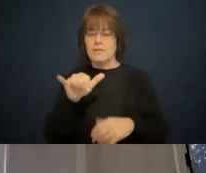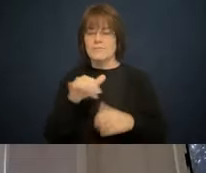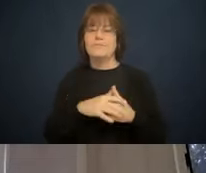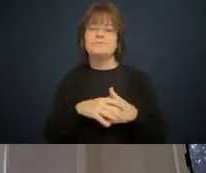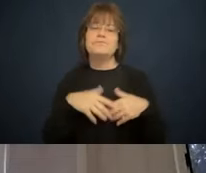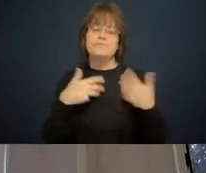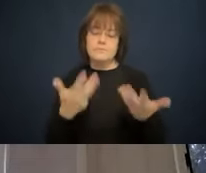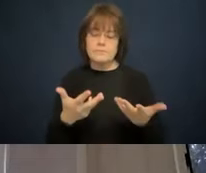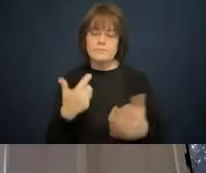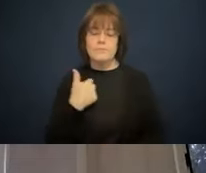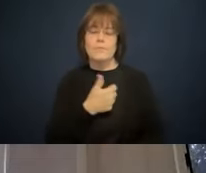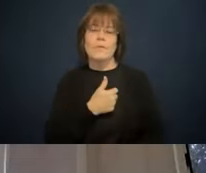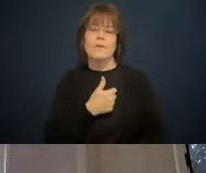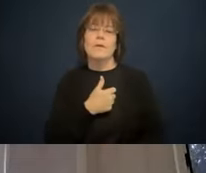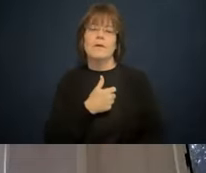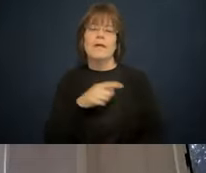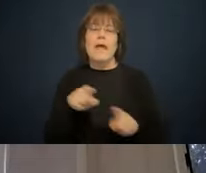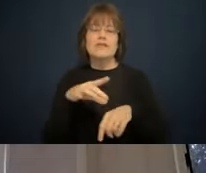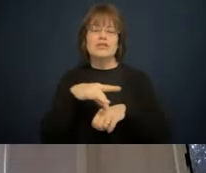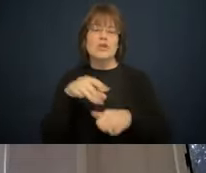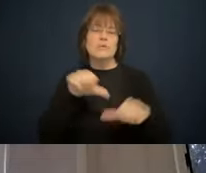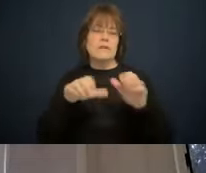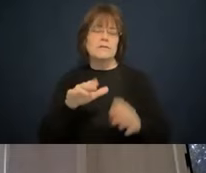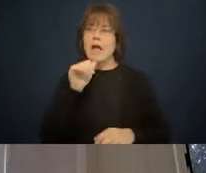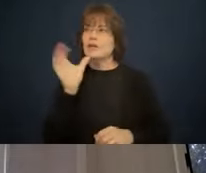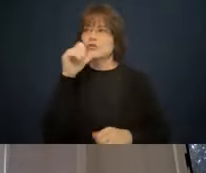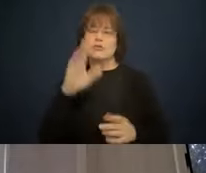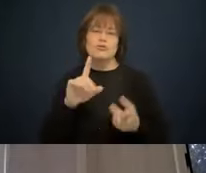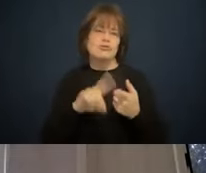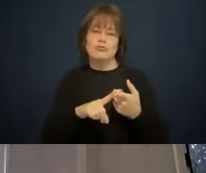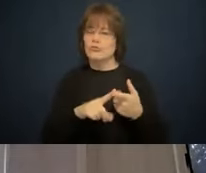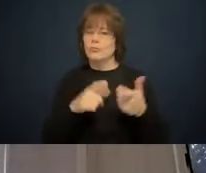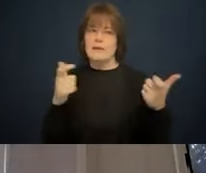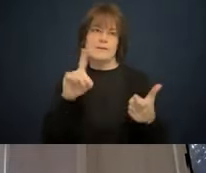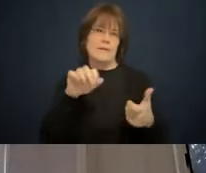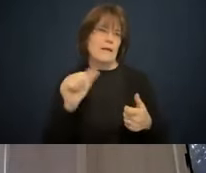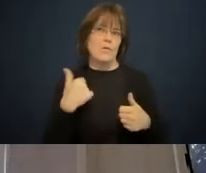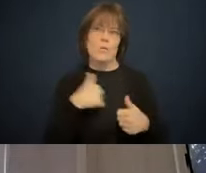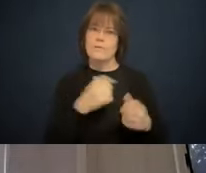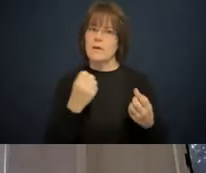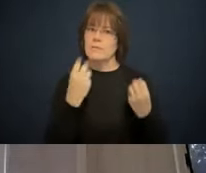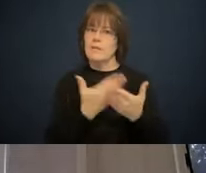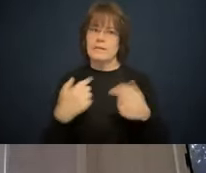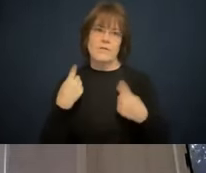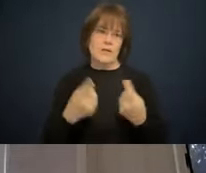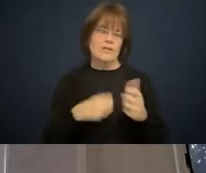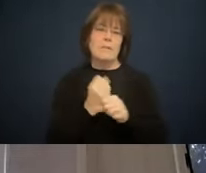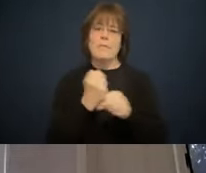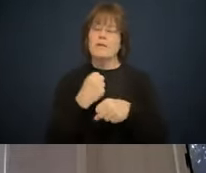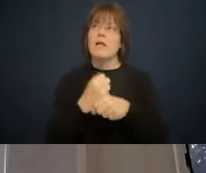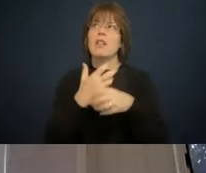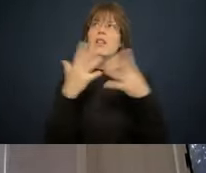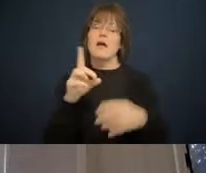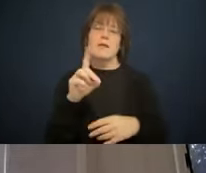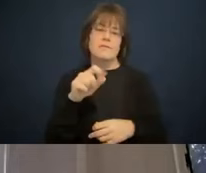So we, as geoscientists, aren't strangers to big data. There are a lot of things we've done over the years that produce huge amounts of